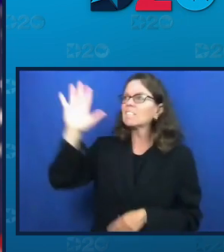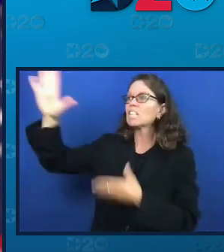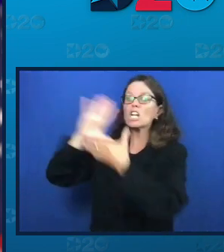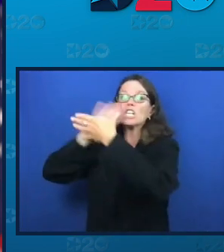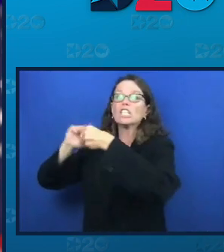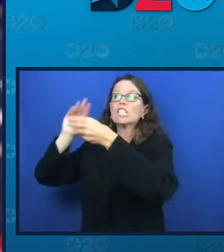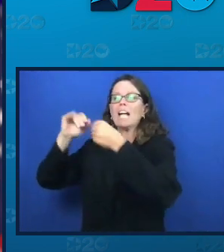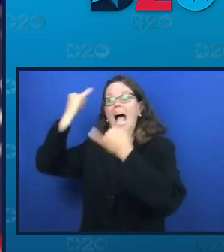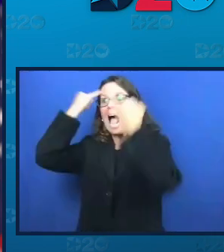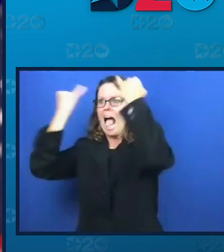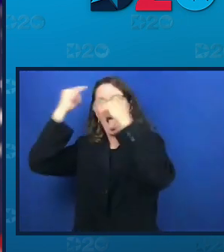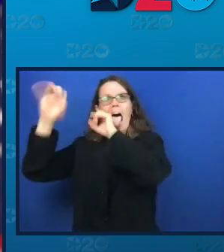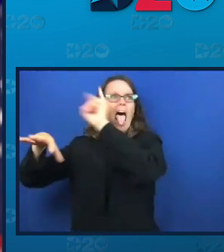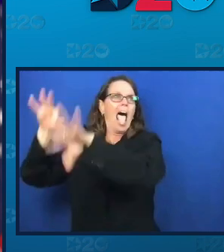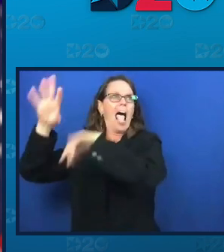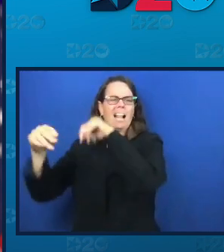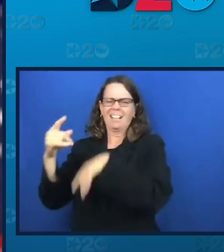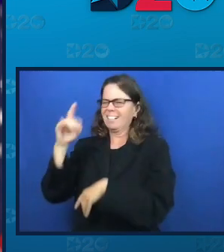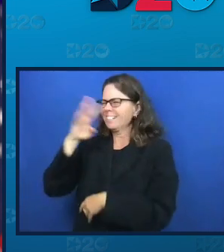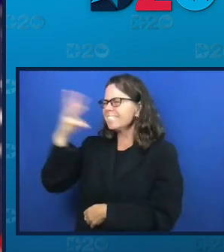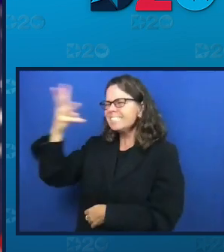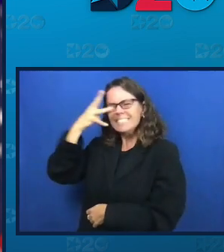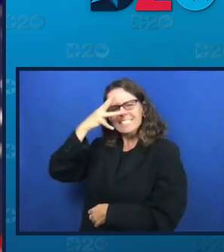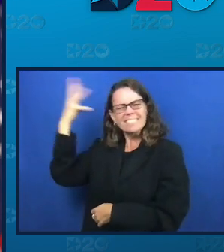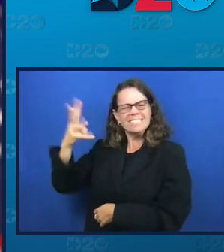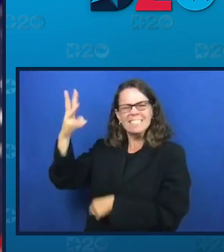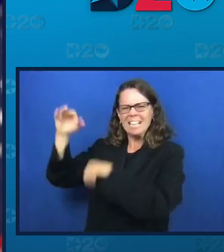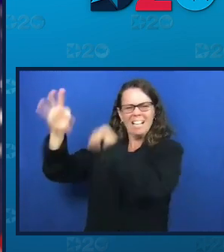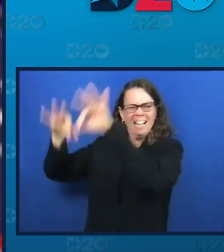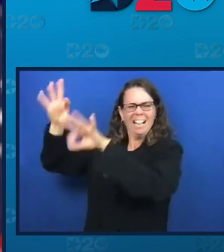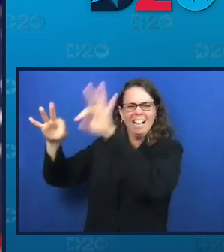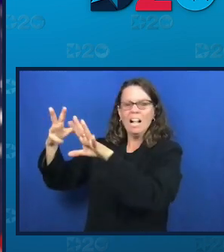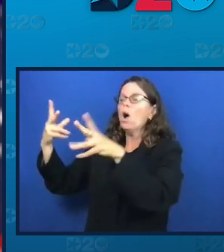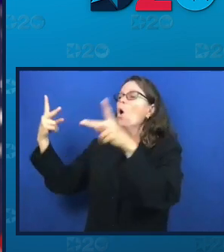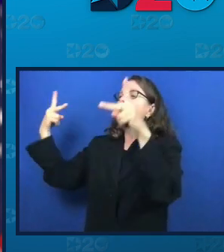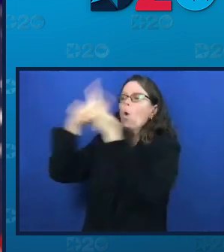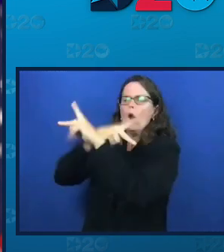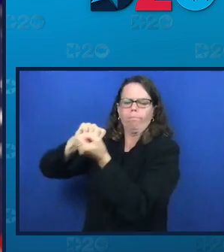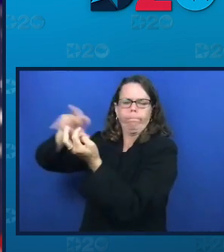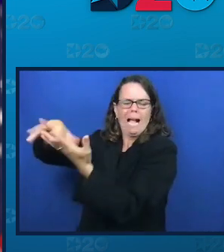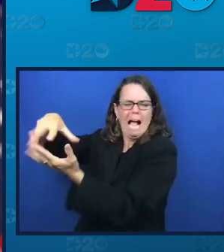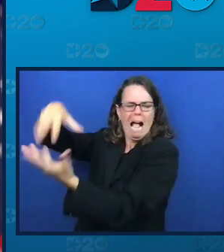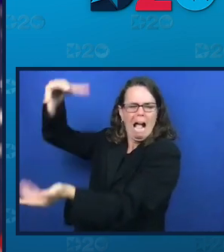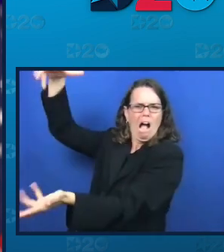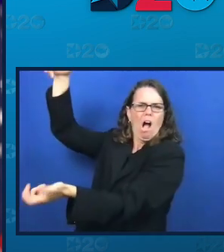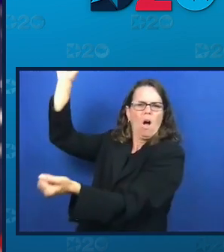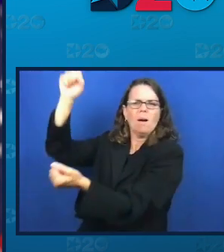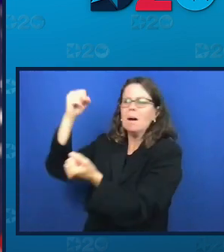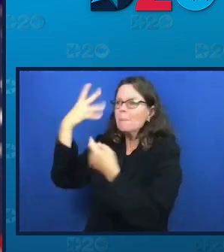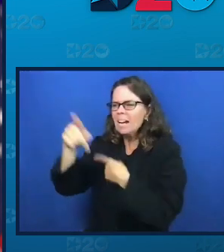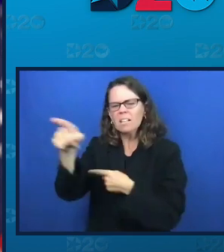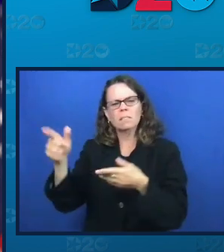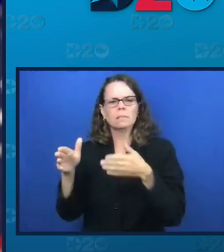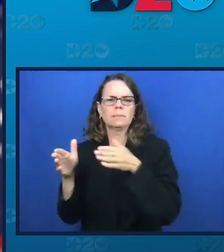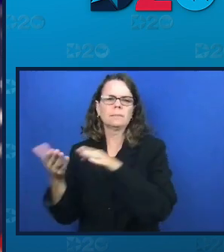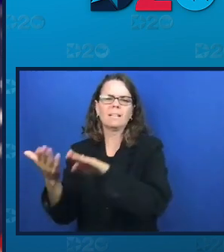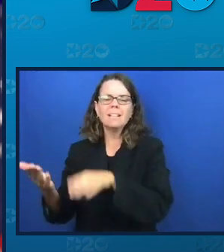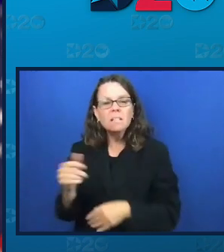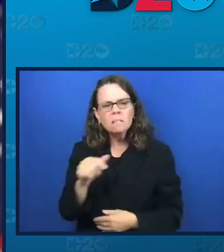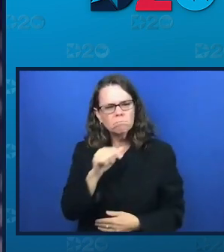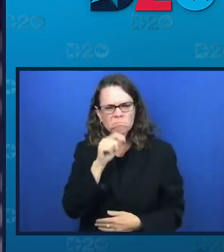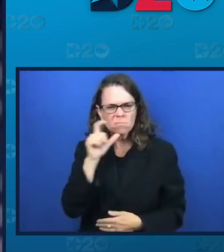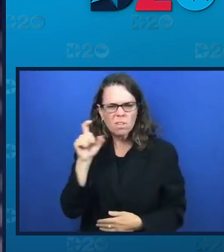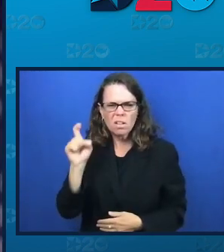have, leaving hundreds of thousands needlessly sick or dead. He has failed the American people